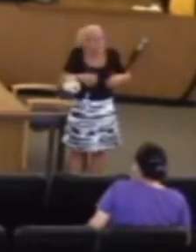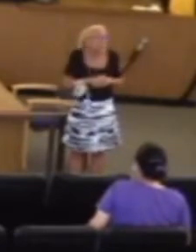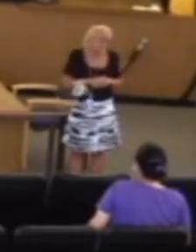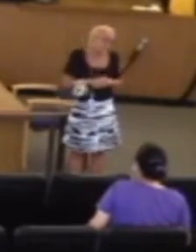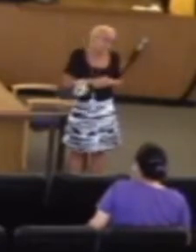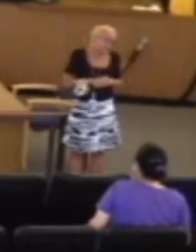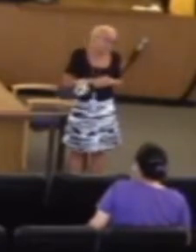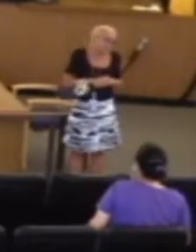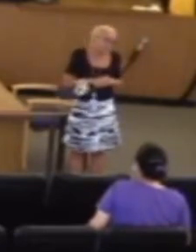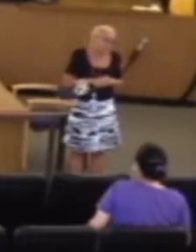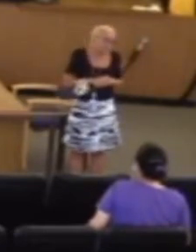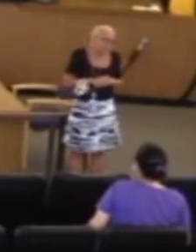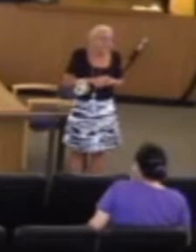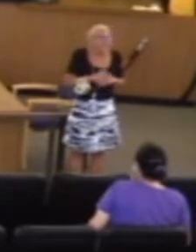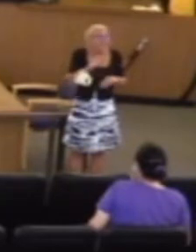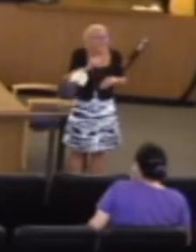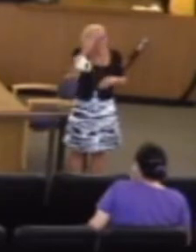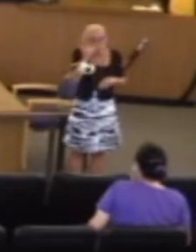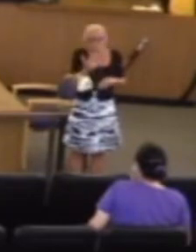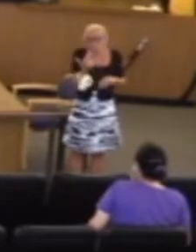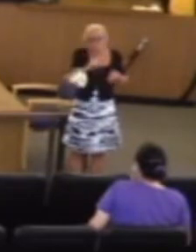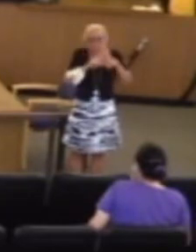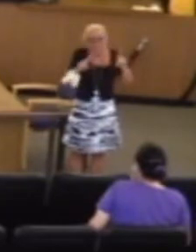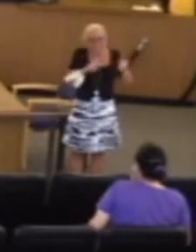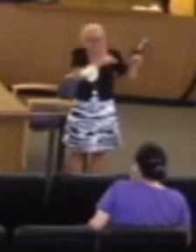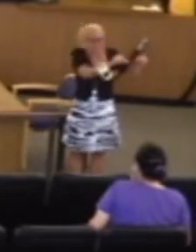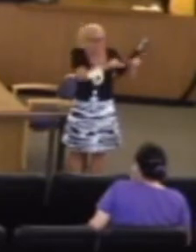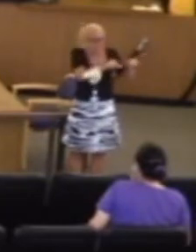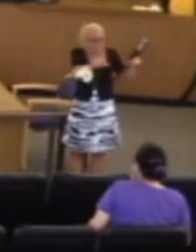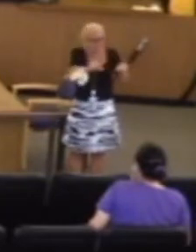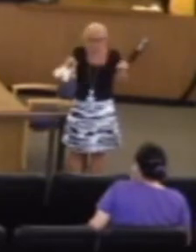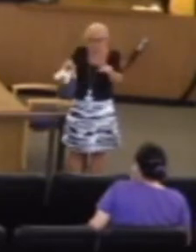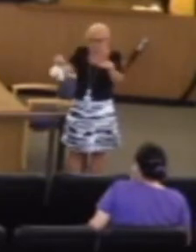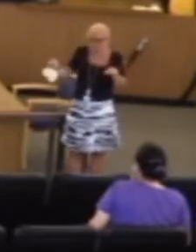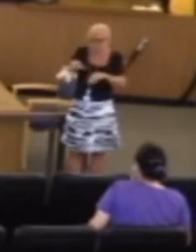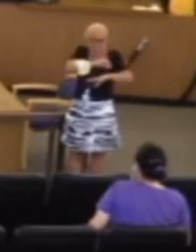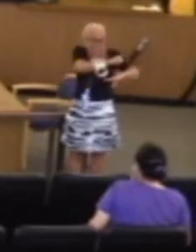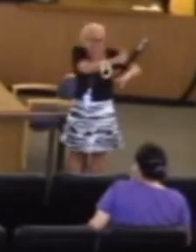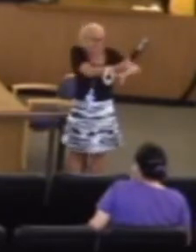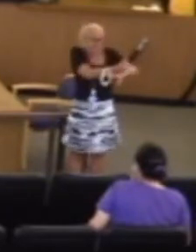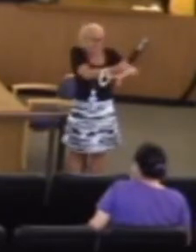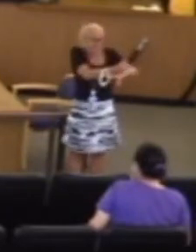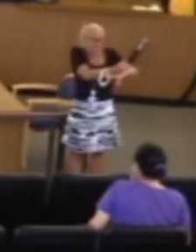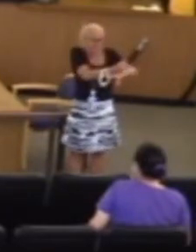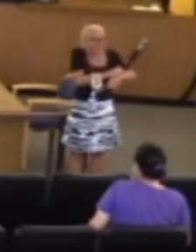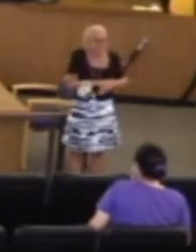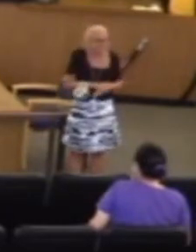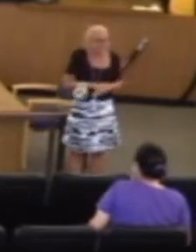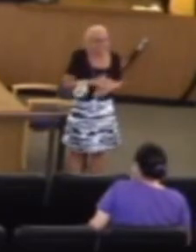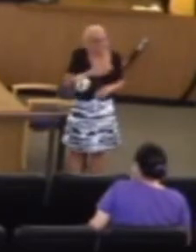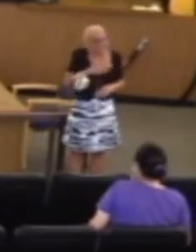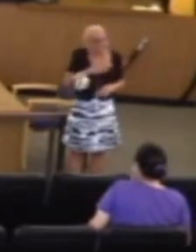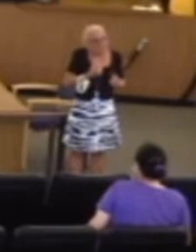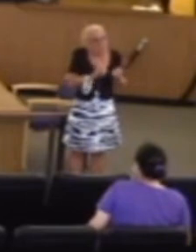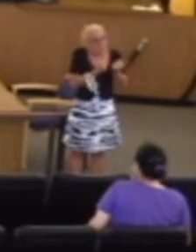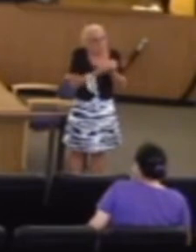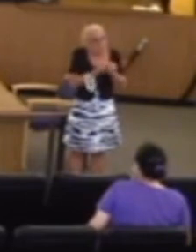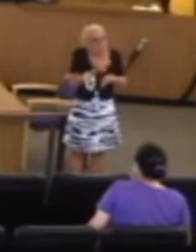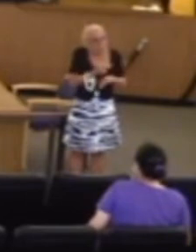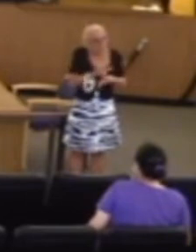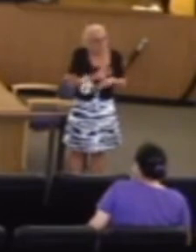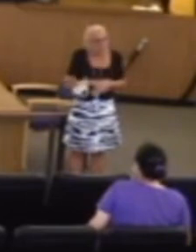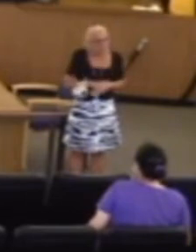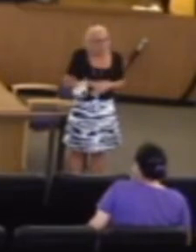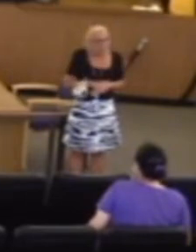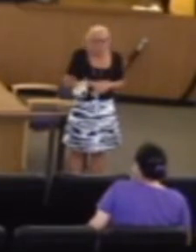the 13 different locations. And I'm really proud to join with you, Supervisor, in supporting this legislation. Thank you. Thank